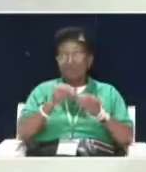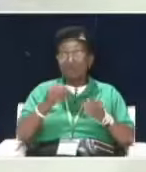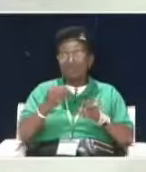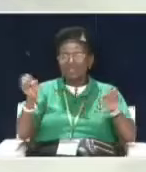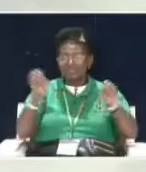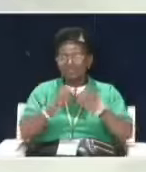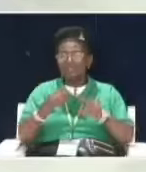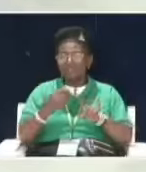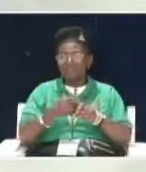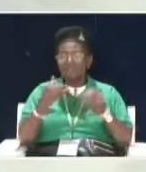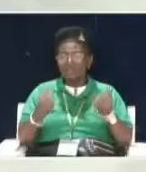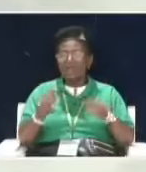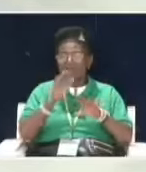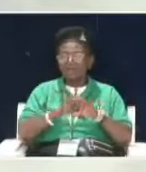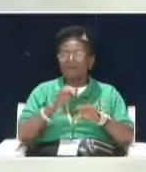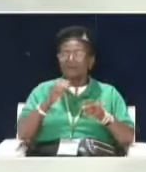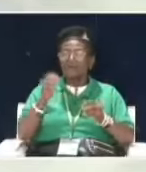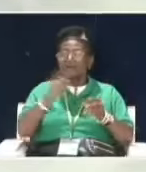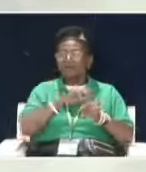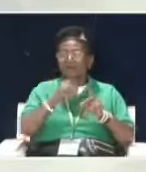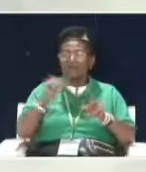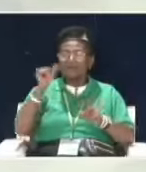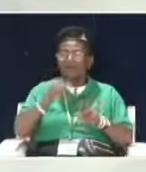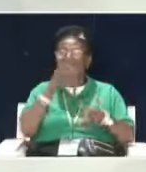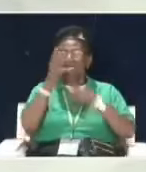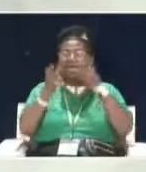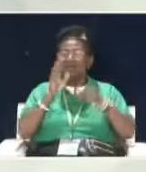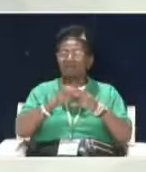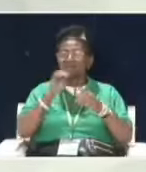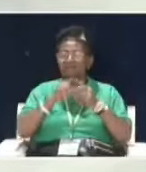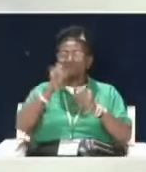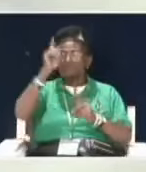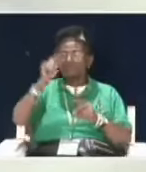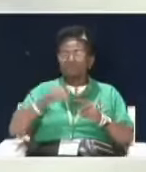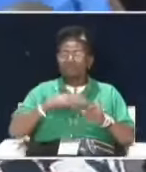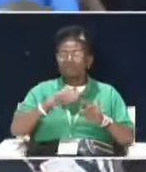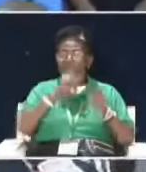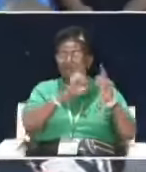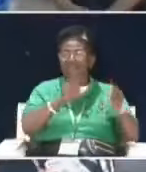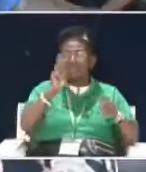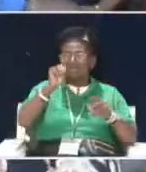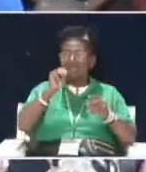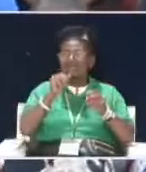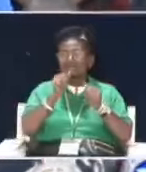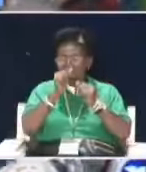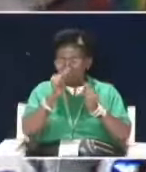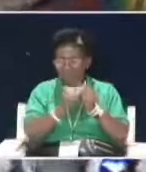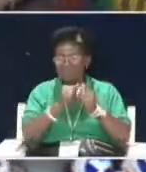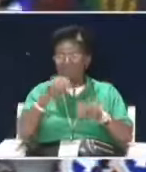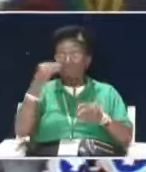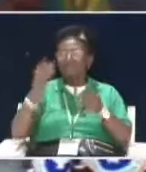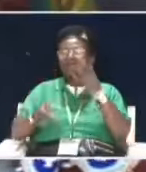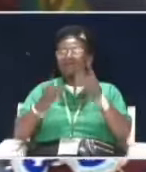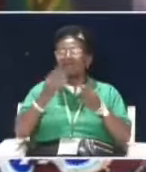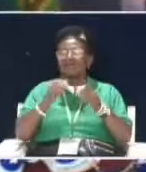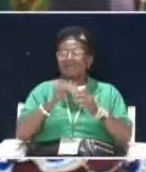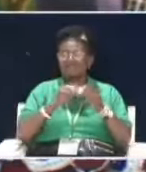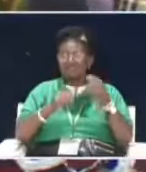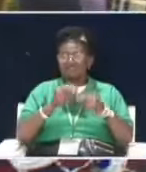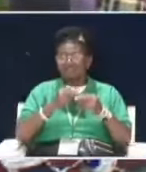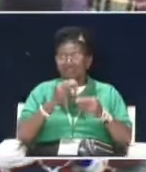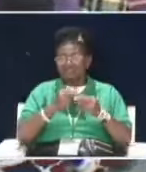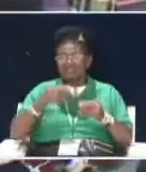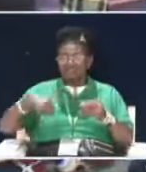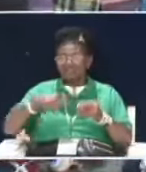they cry unto you, Father, please answer them by fire. In Jesus' mighty name, we have prayed.